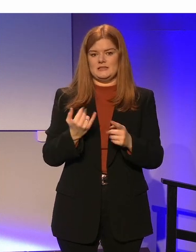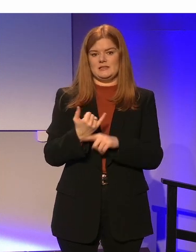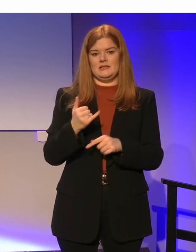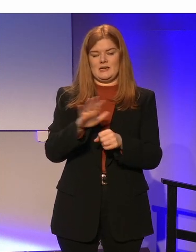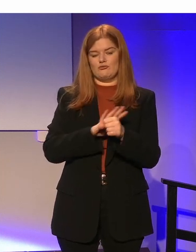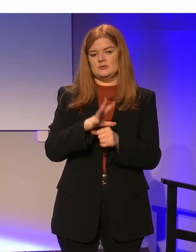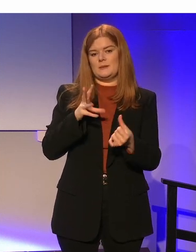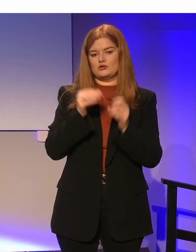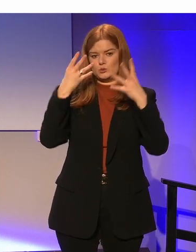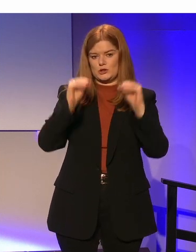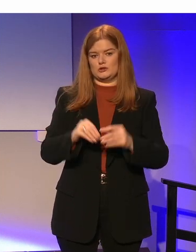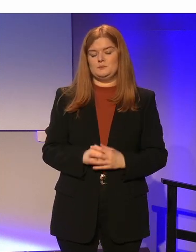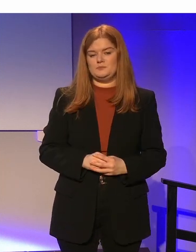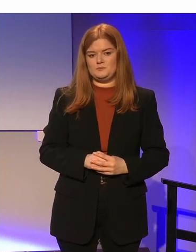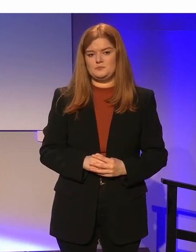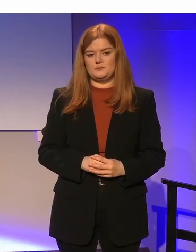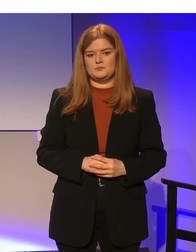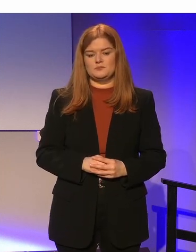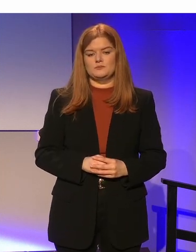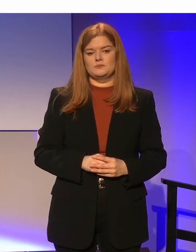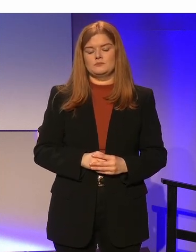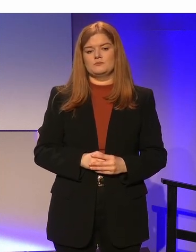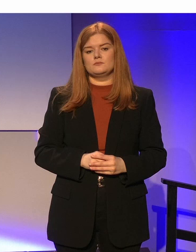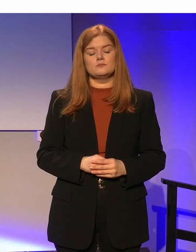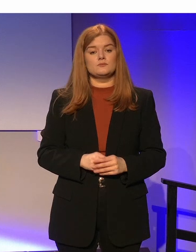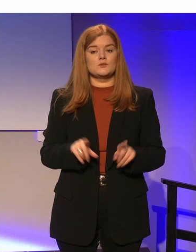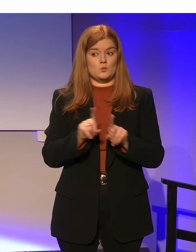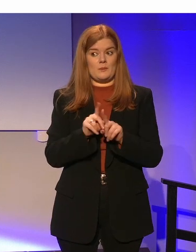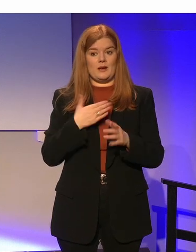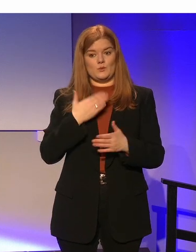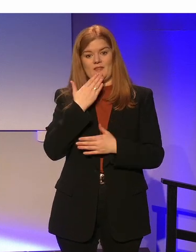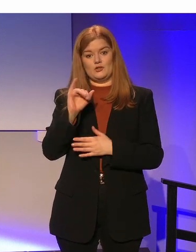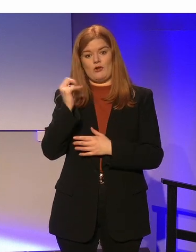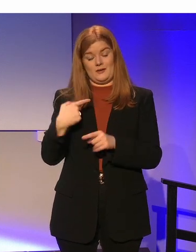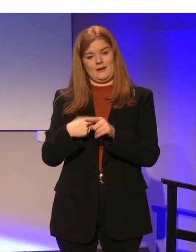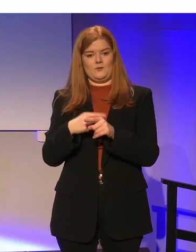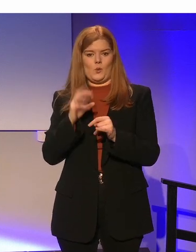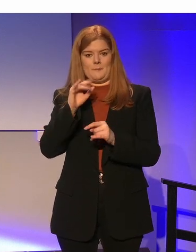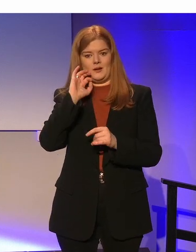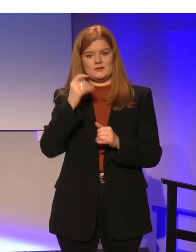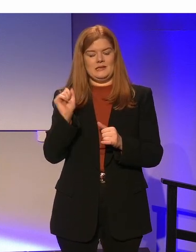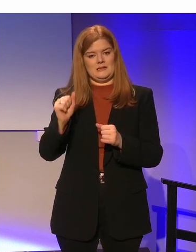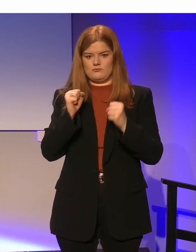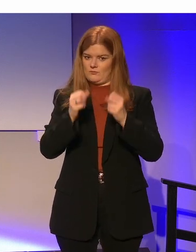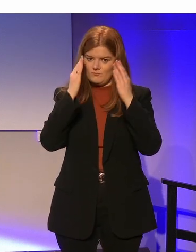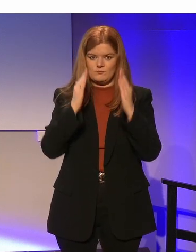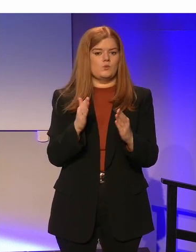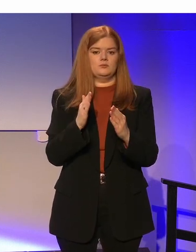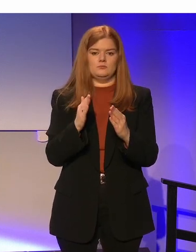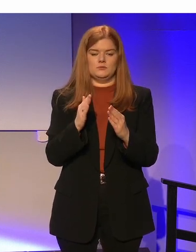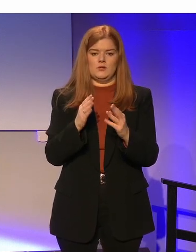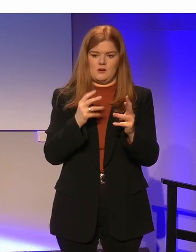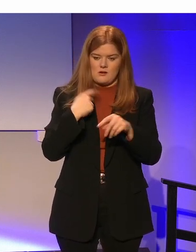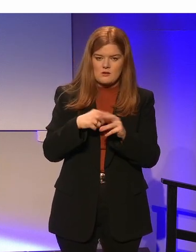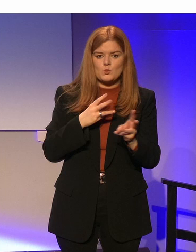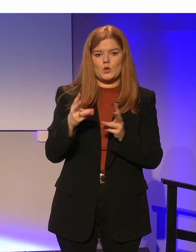area of special education. I do once again want to thank John as well, in particular, for his dedication